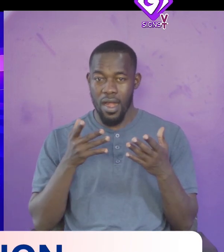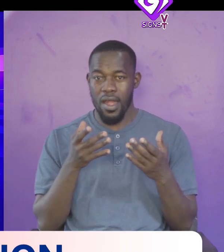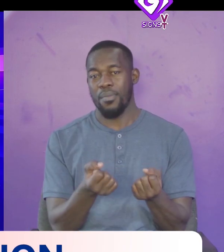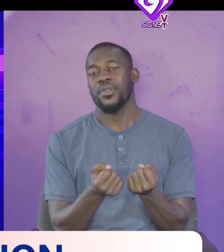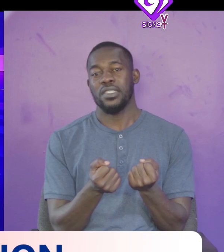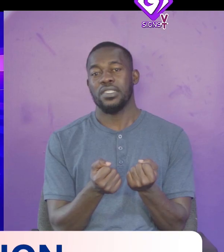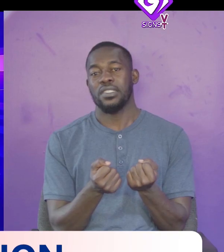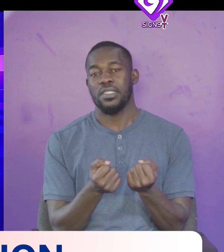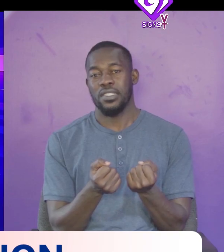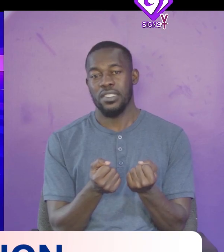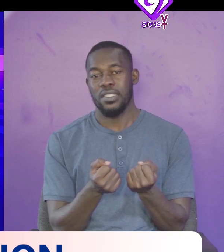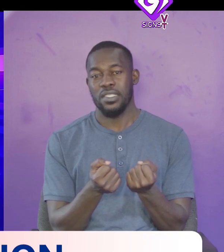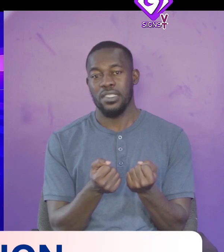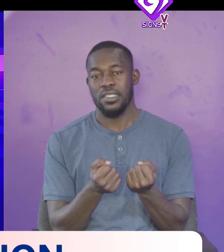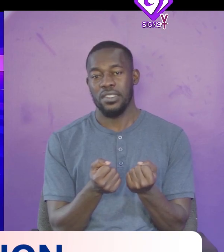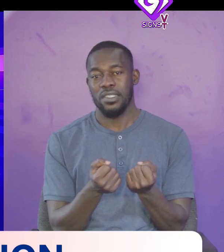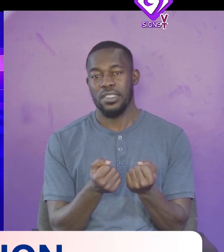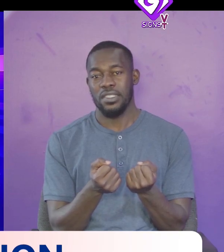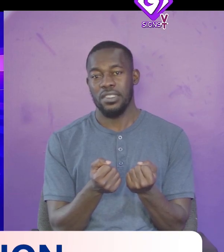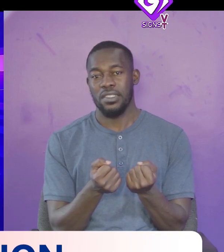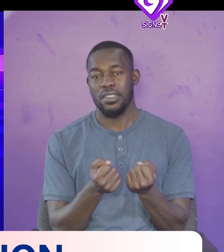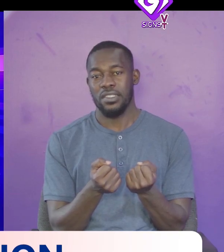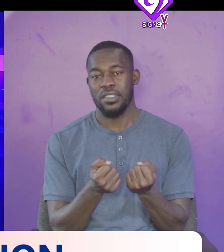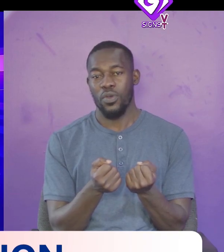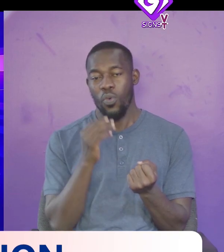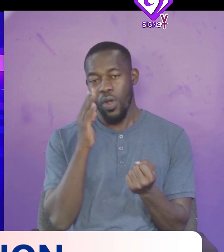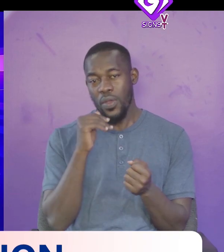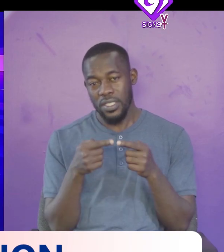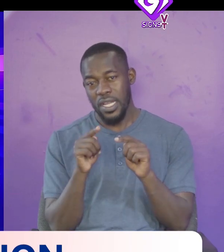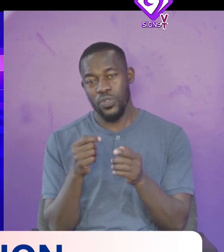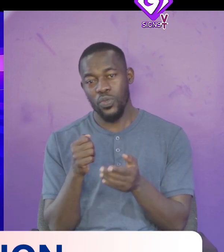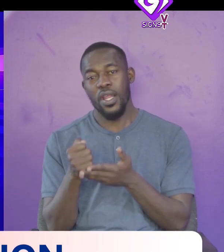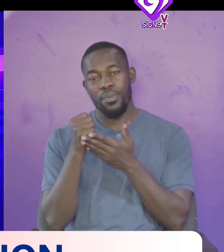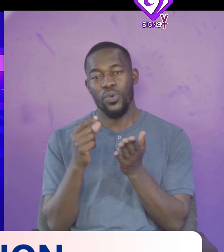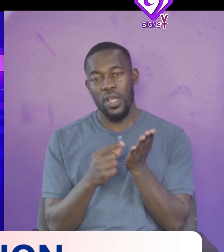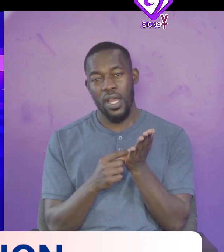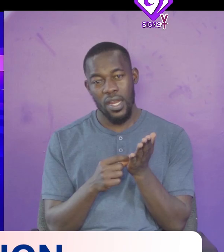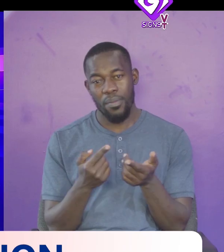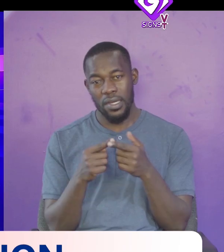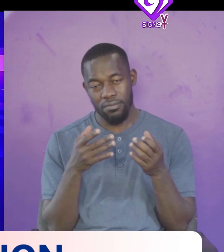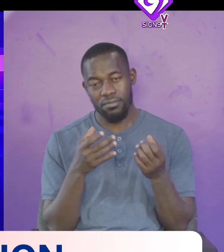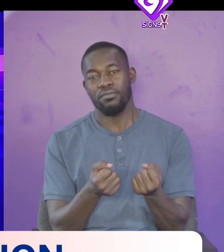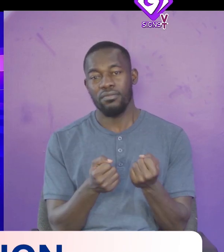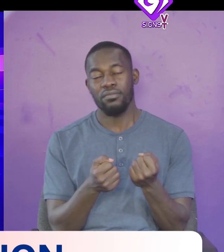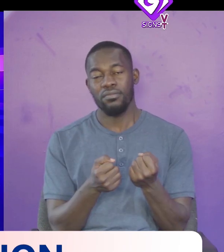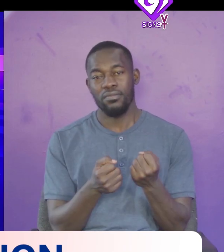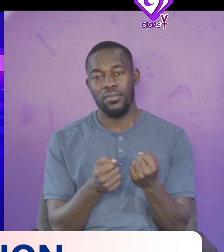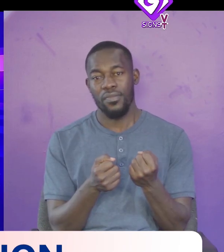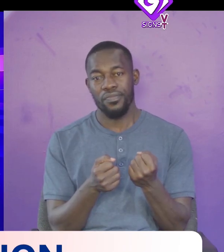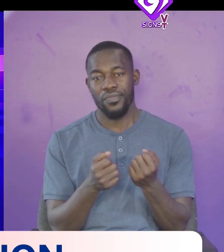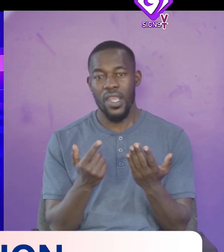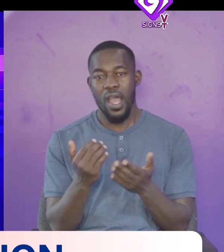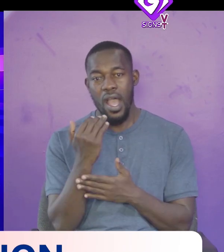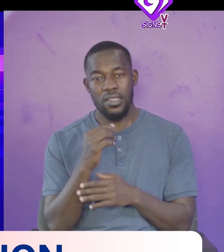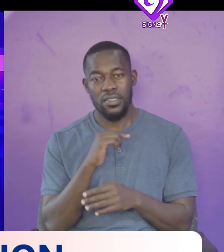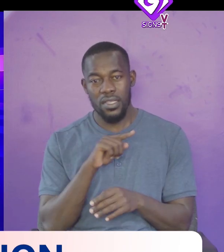took us as terrorists, Jonah. In fact, we asked them, are we terrorists? What have we done? They didn't tell us anything. After 2 weeks, they were